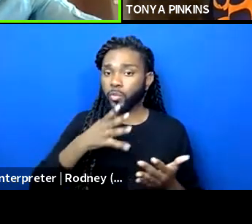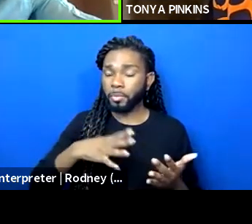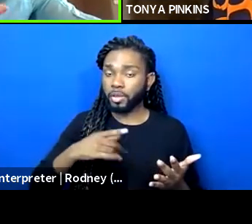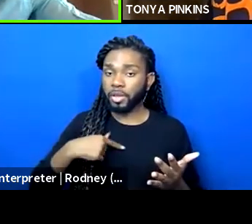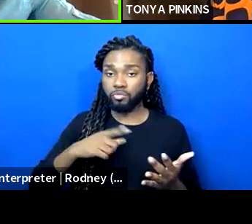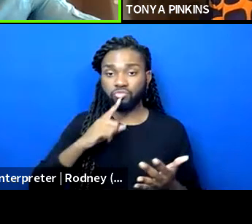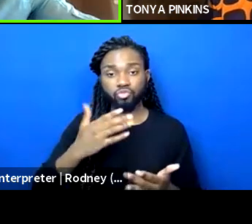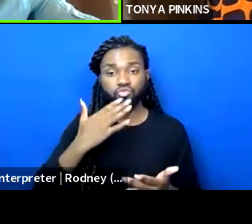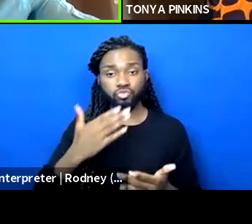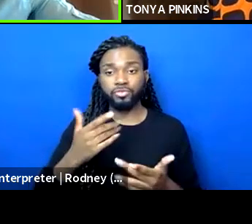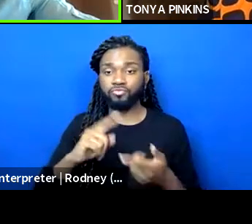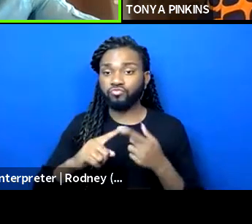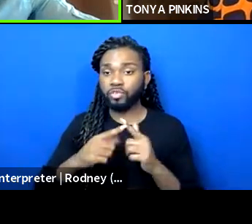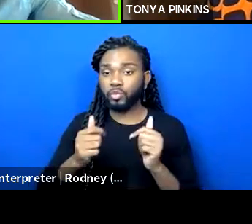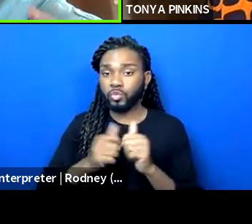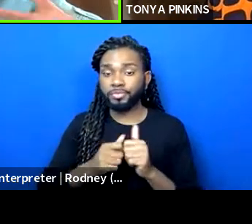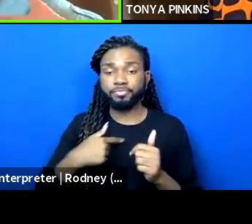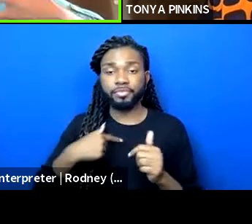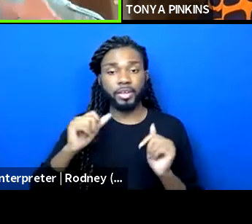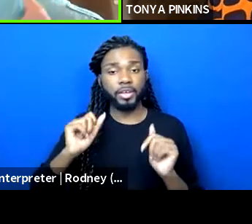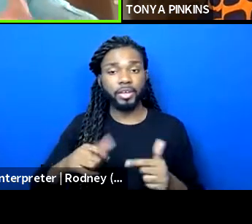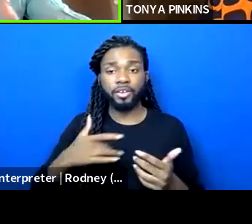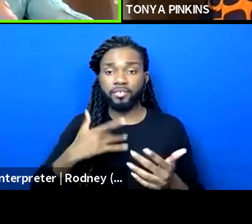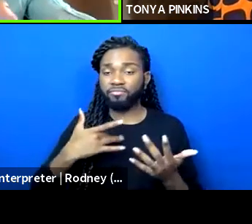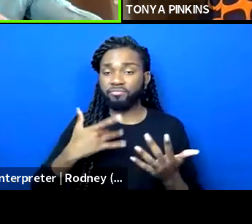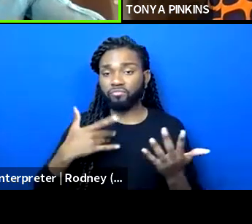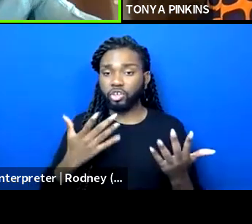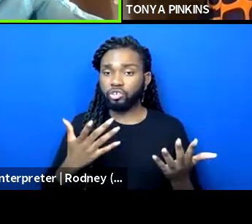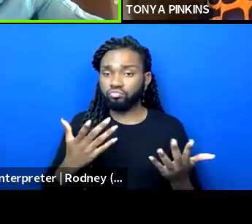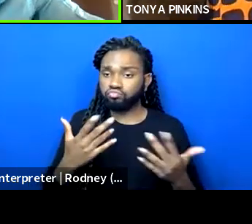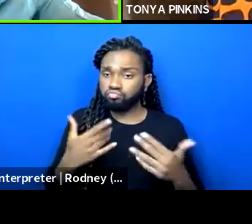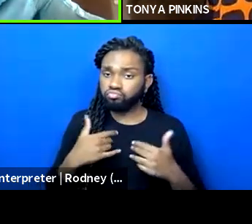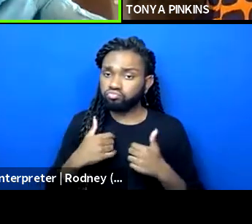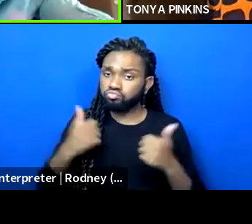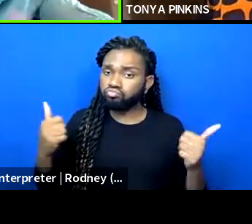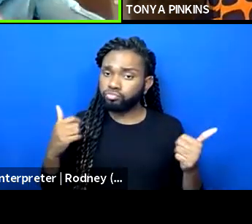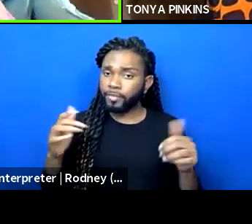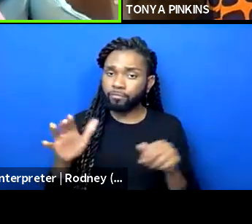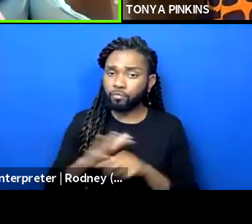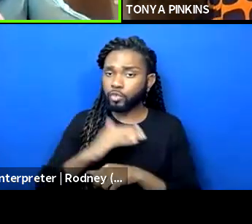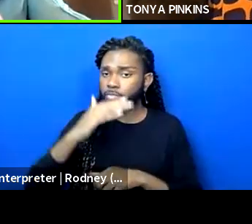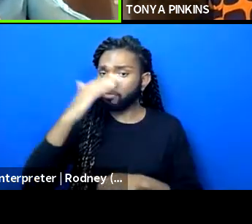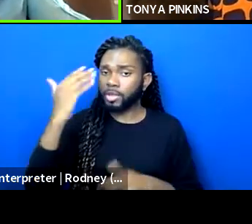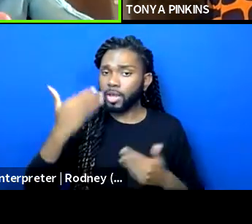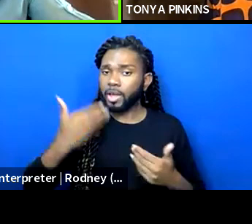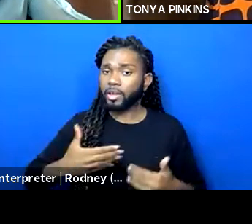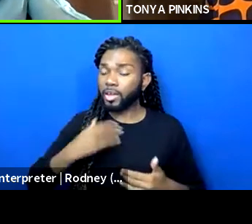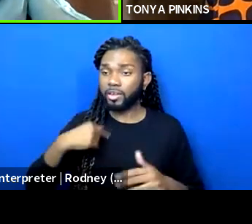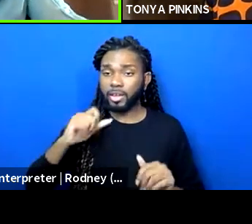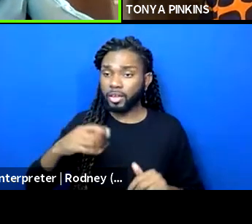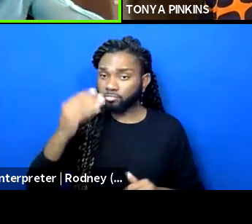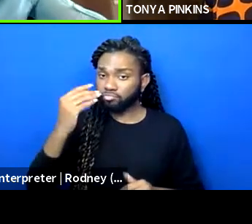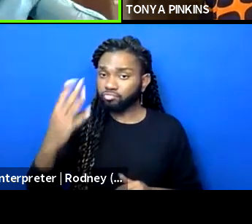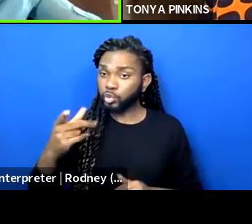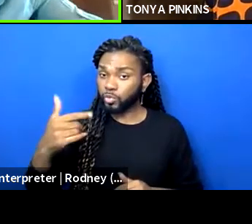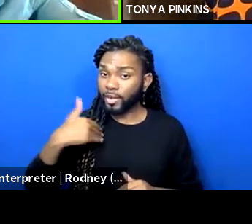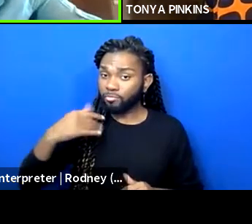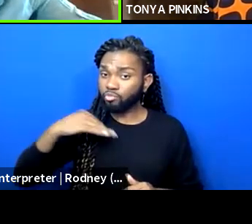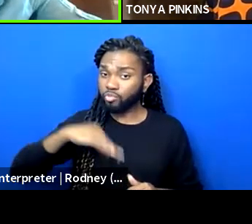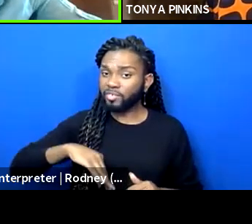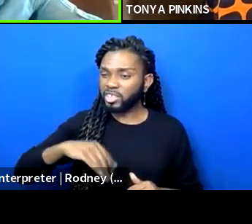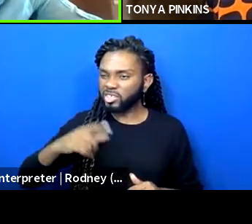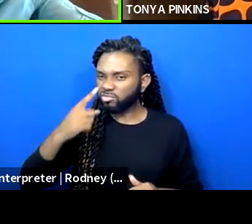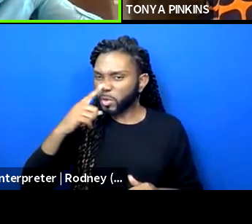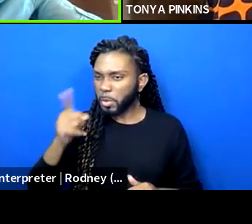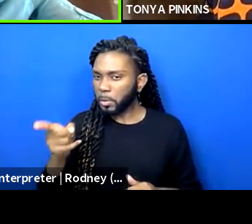with that I can be unapologetically Black with. And I say, "You have privilege. I need you to go in and do this for